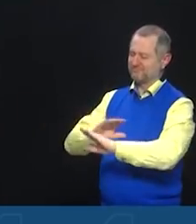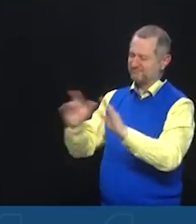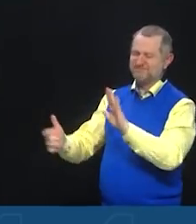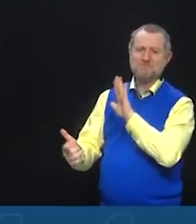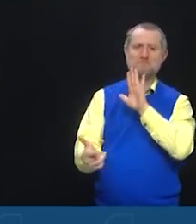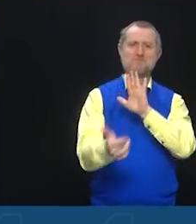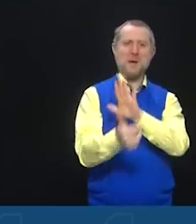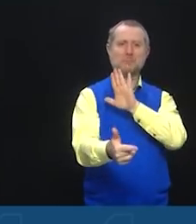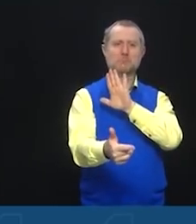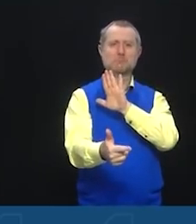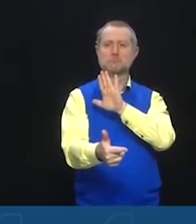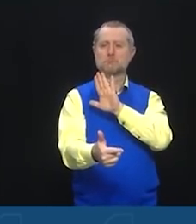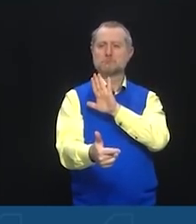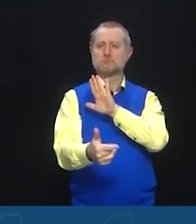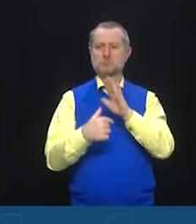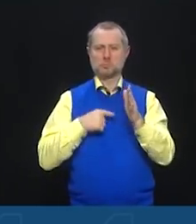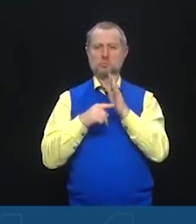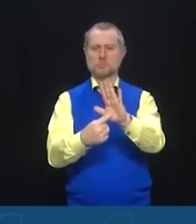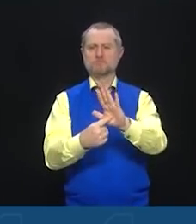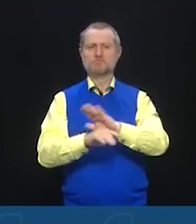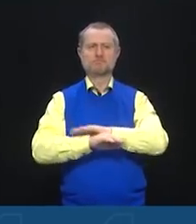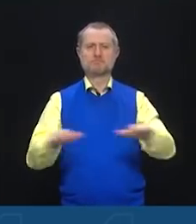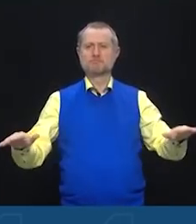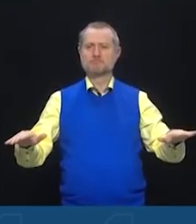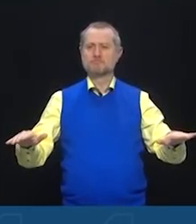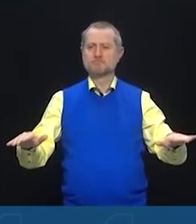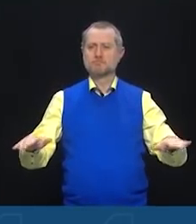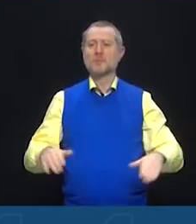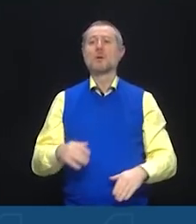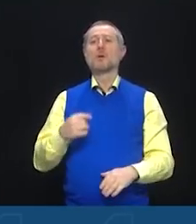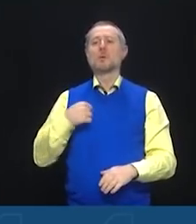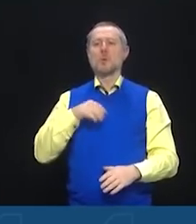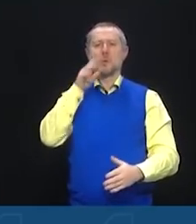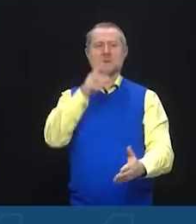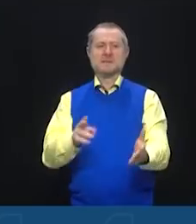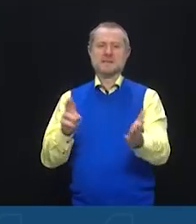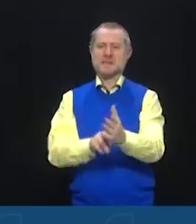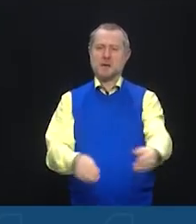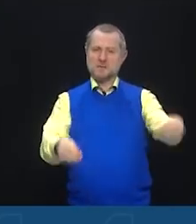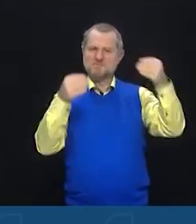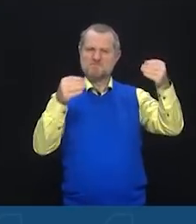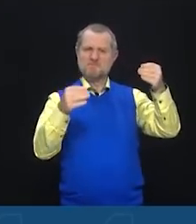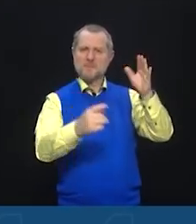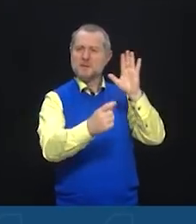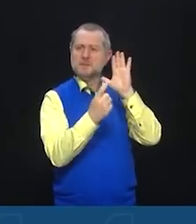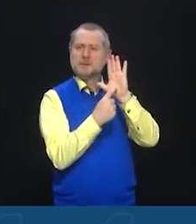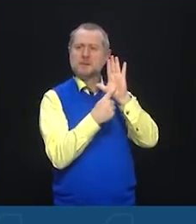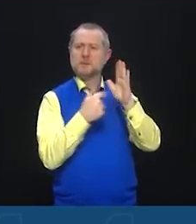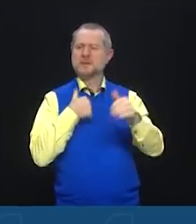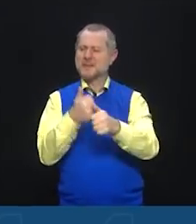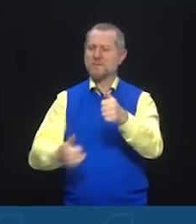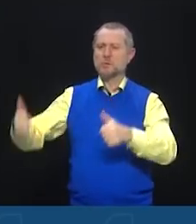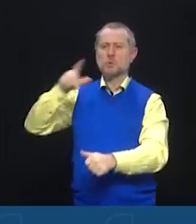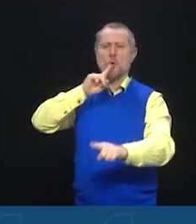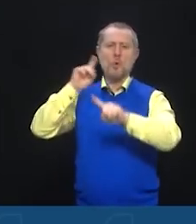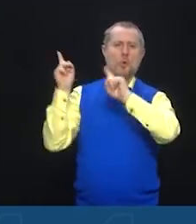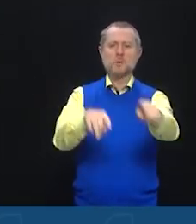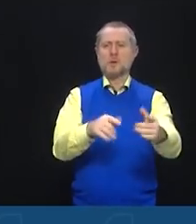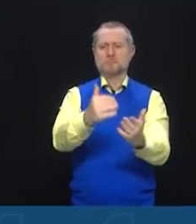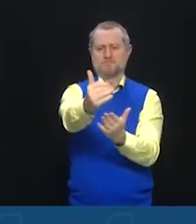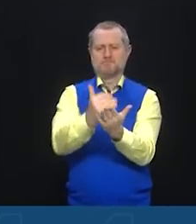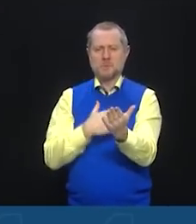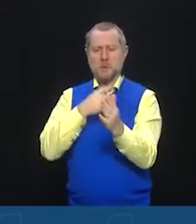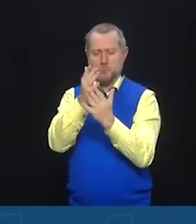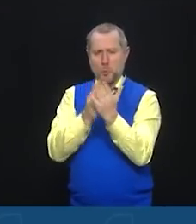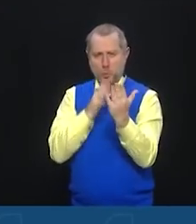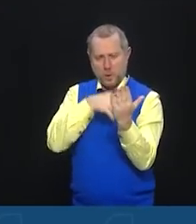to our strength, but also I'm going to be signing an executive order. And what this executive order is going to do, and I'm going to read part of it here.